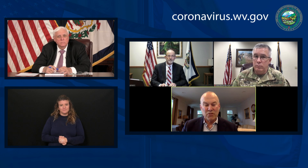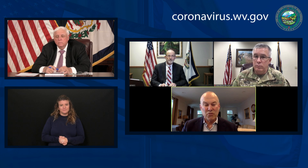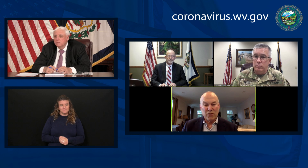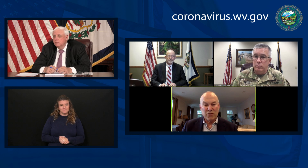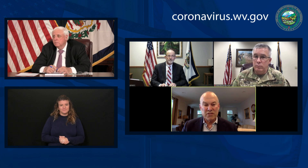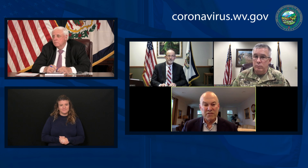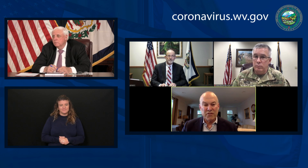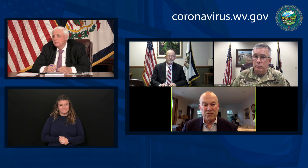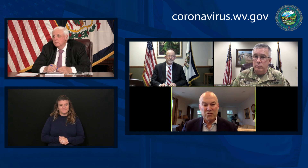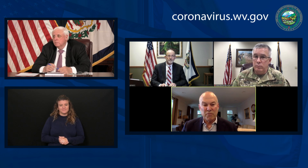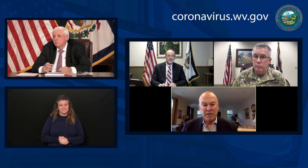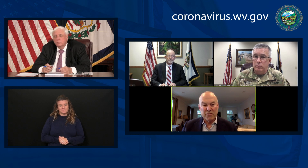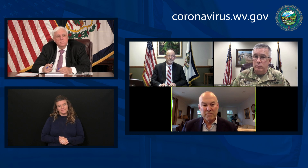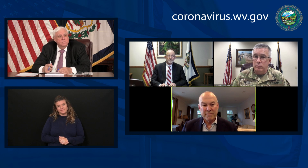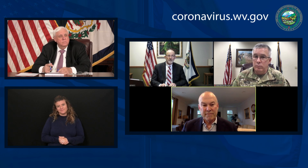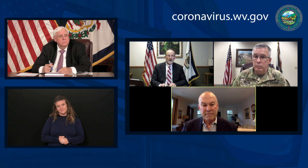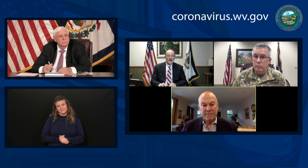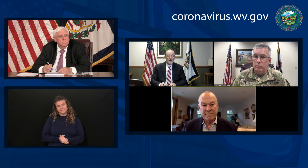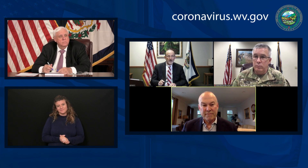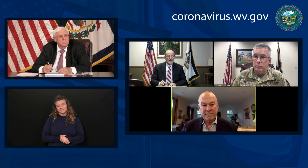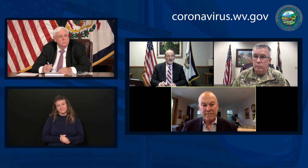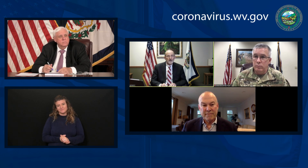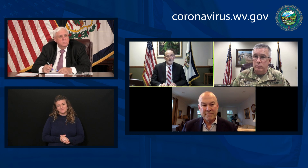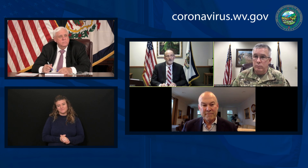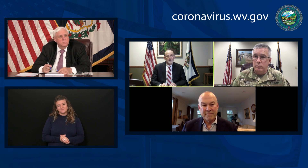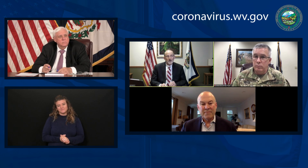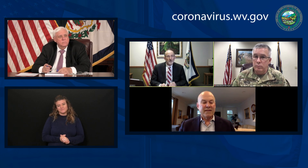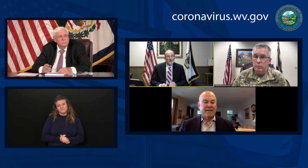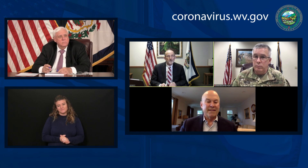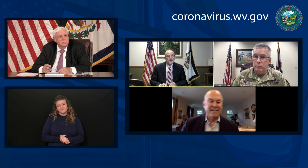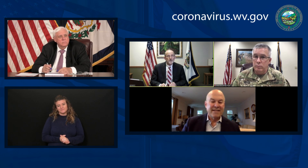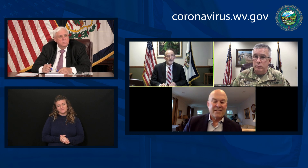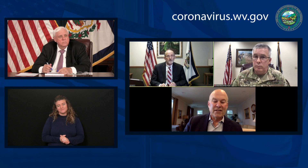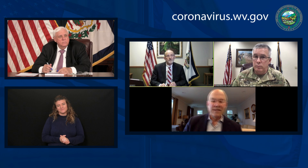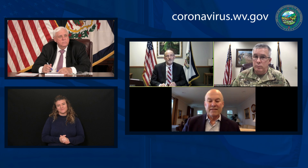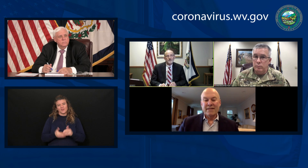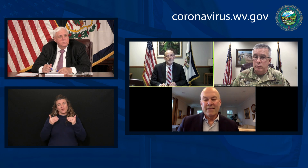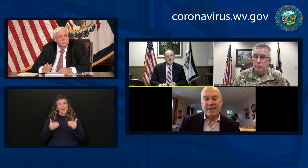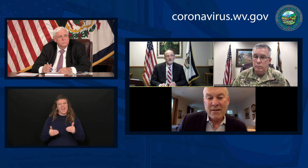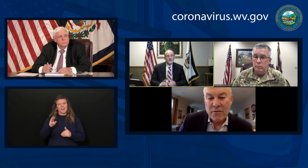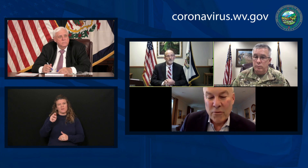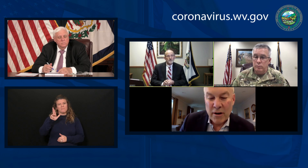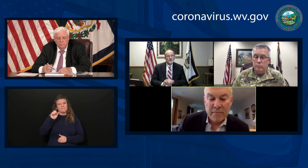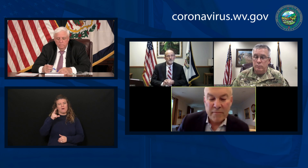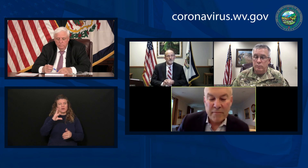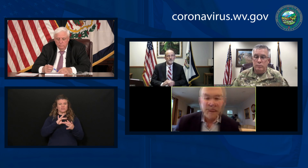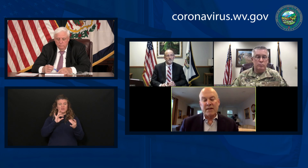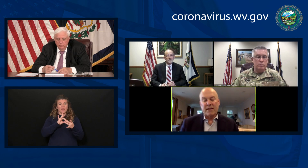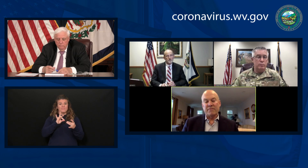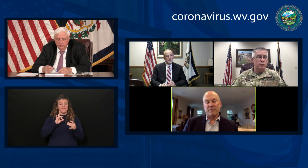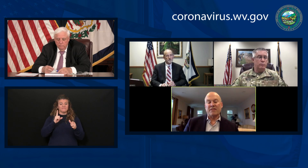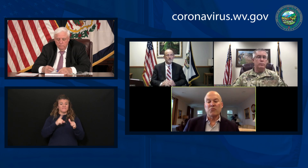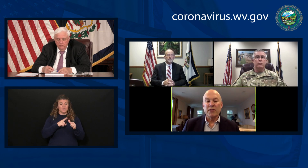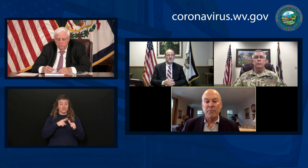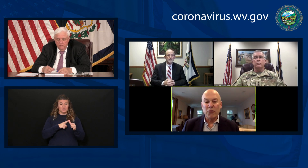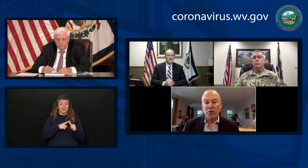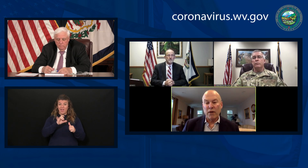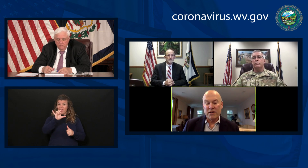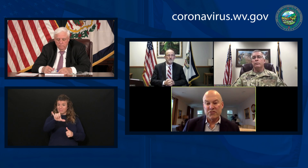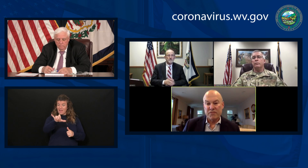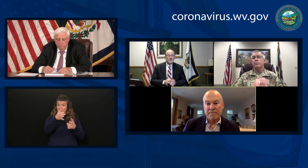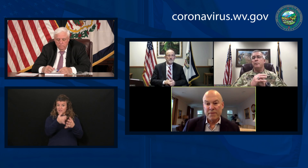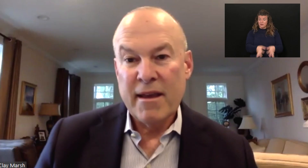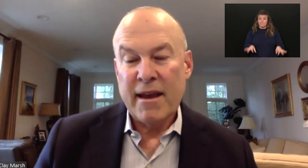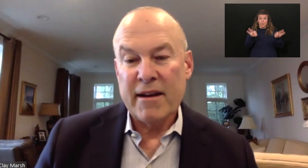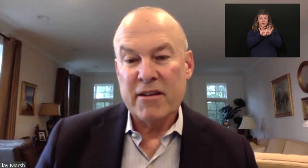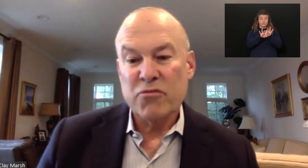Bill, you want to address it first? You want me to? Go ahead, Dave, and I'll follow up. Good. Well, I think that's a really important